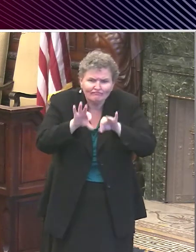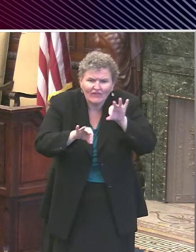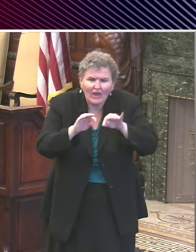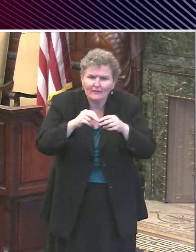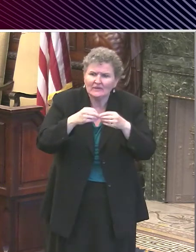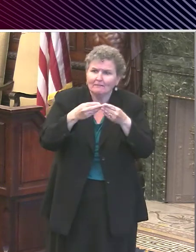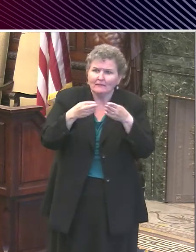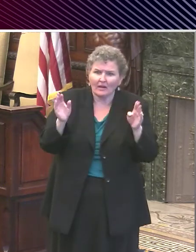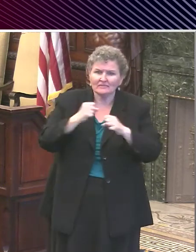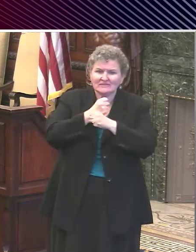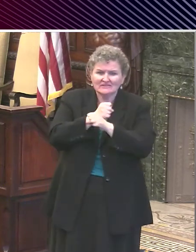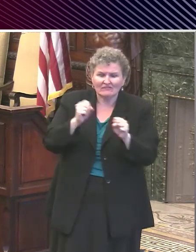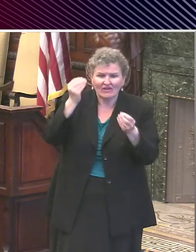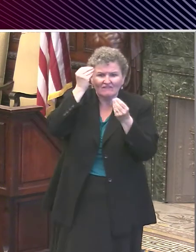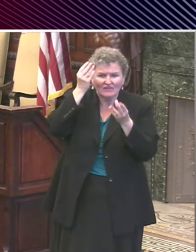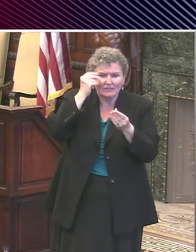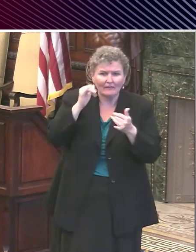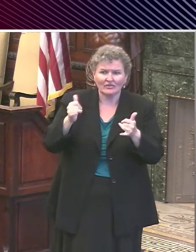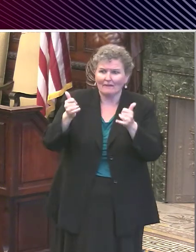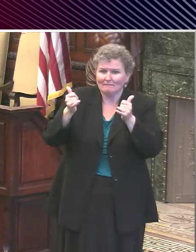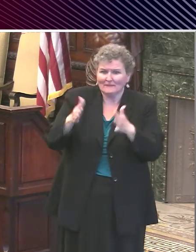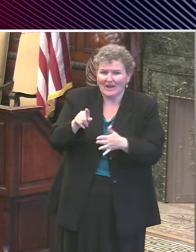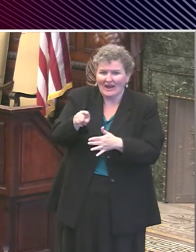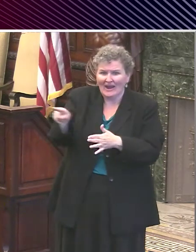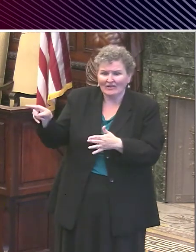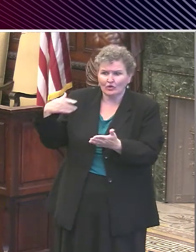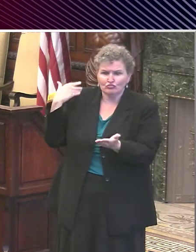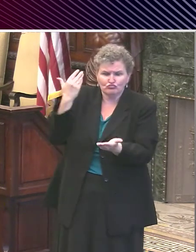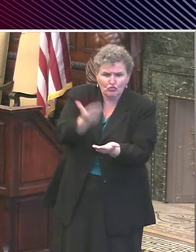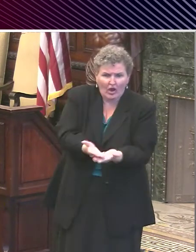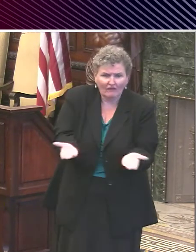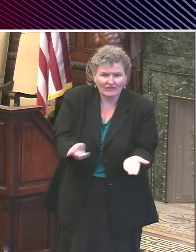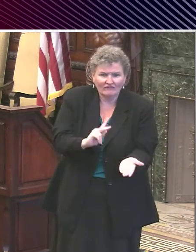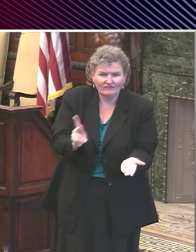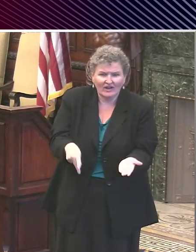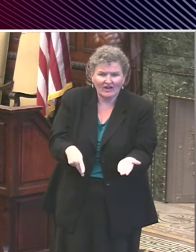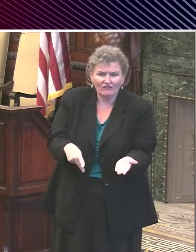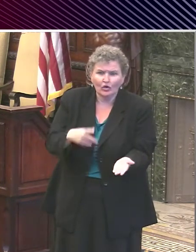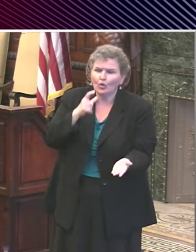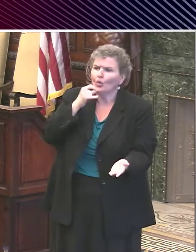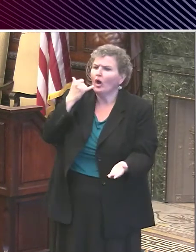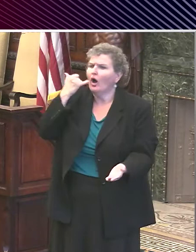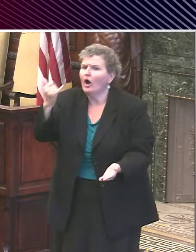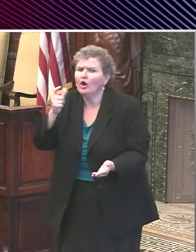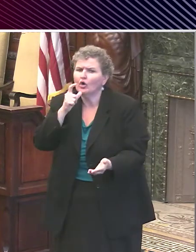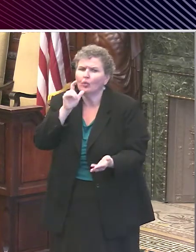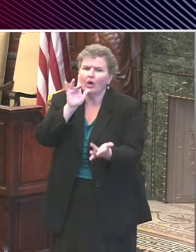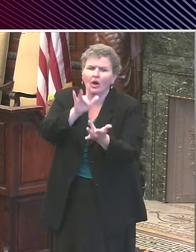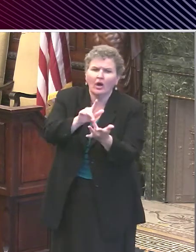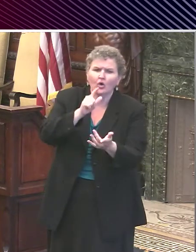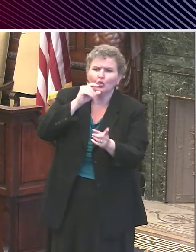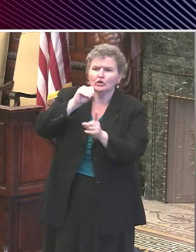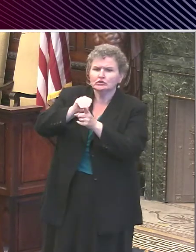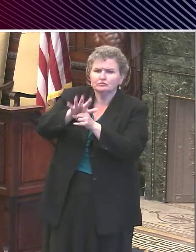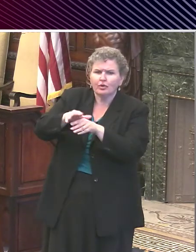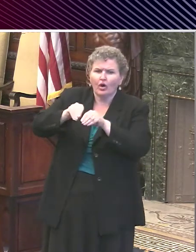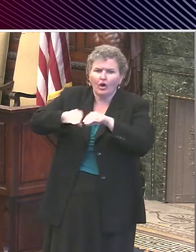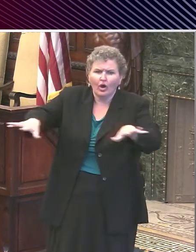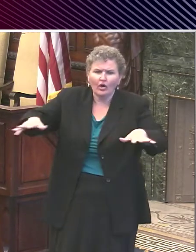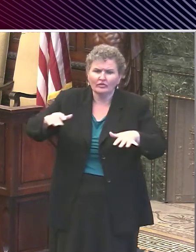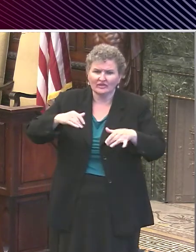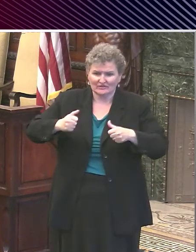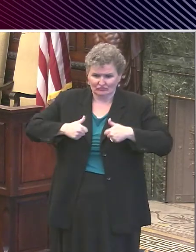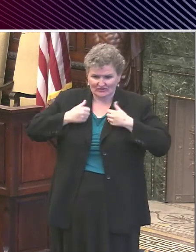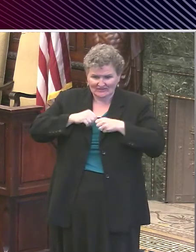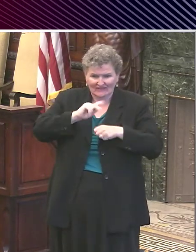about, hey, where these players were, where they are right now, and who they might have been exposed to. As a resident, I think it's a bit